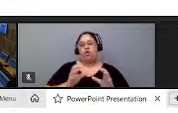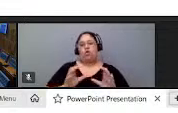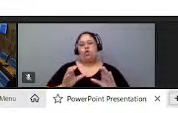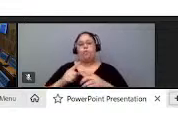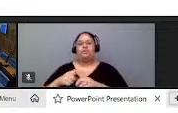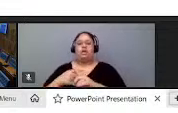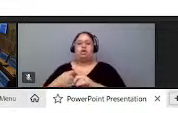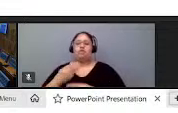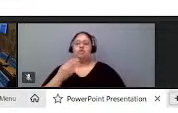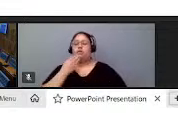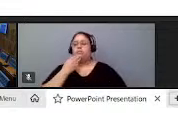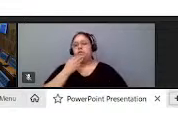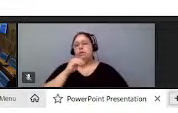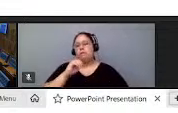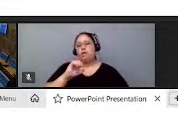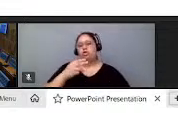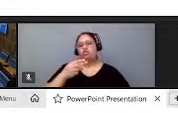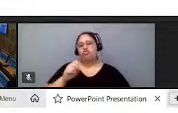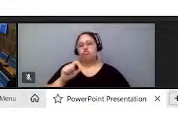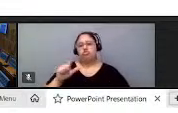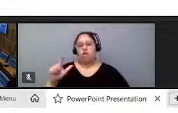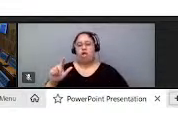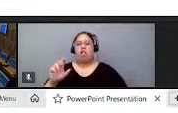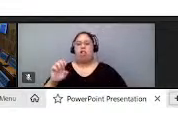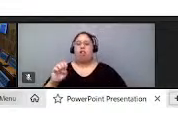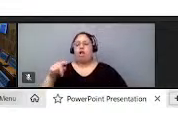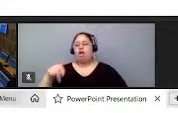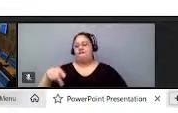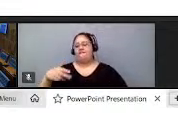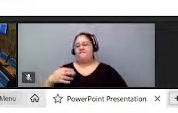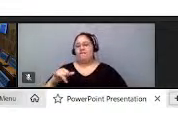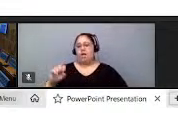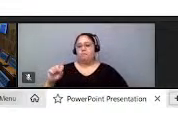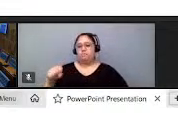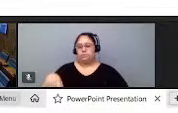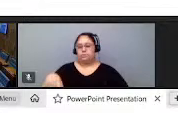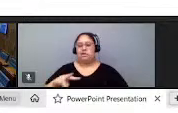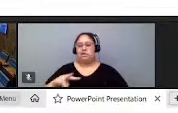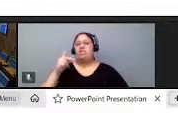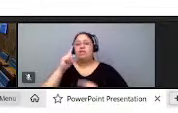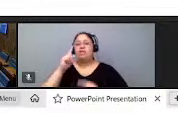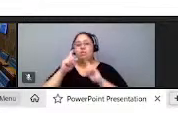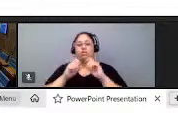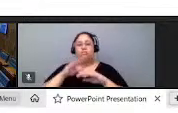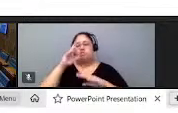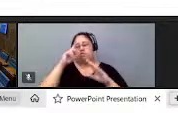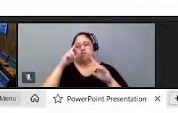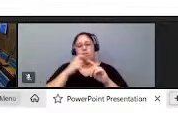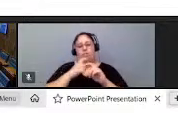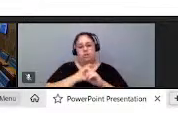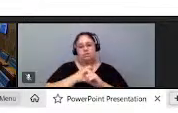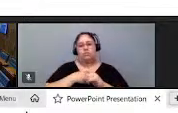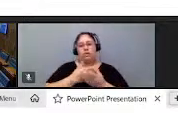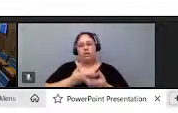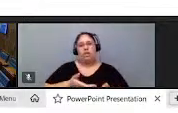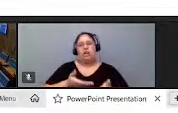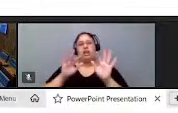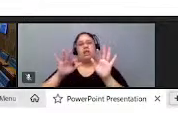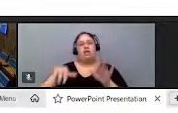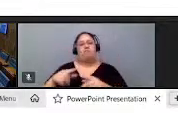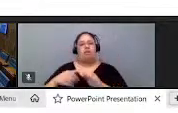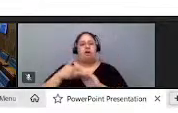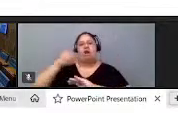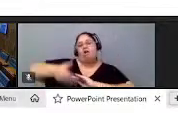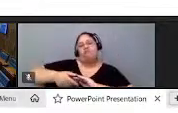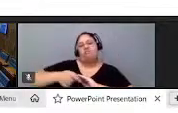Phillips that's the simple question the other questions are perhaps more complex and U we could leave them for until